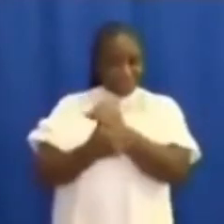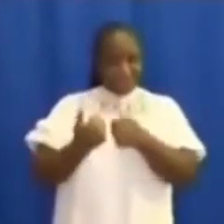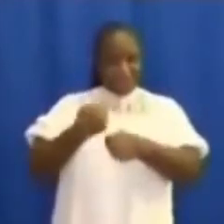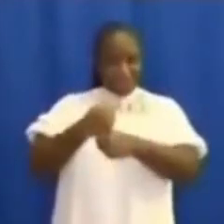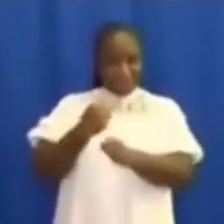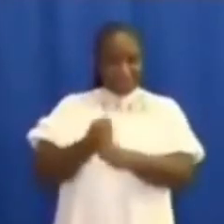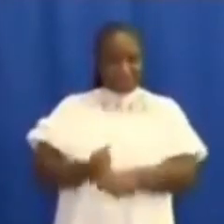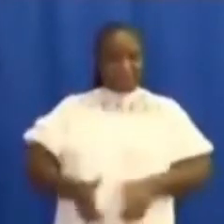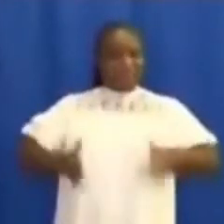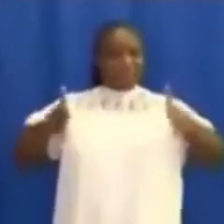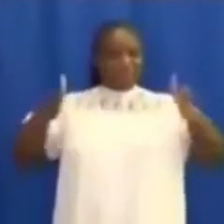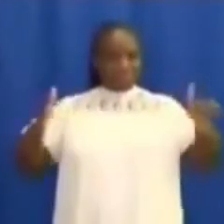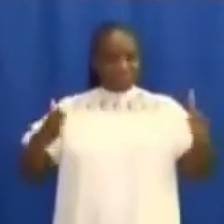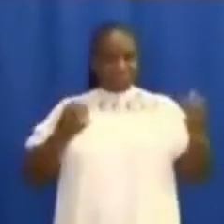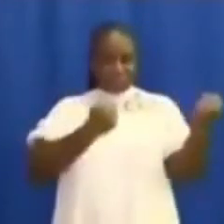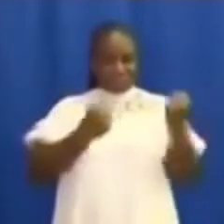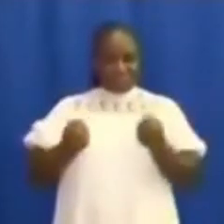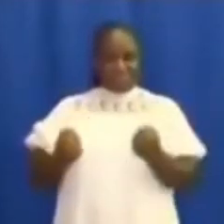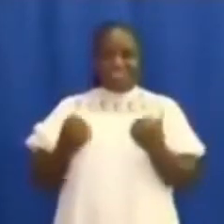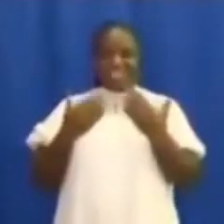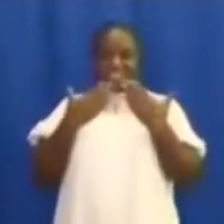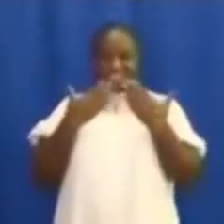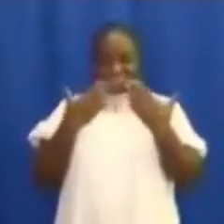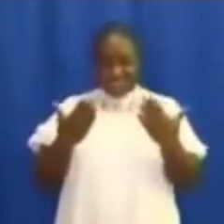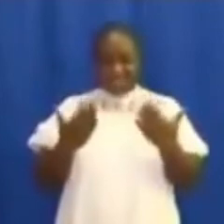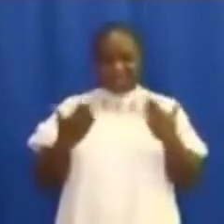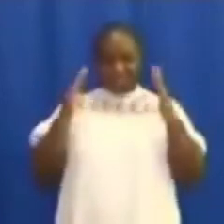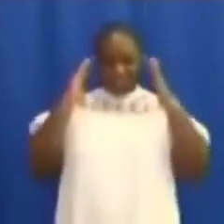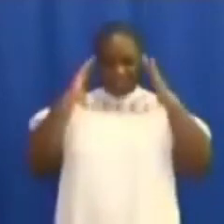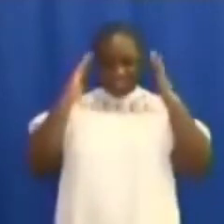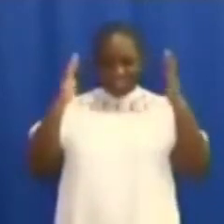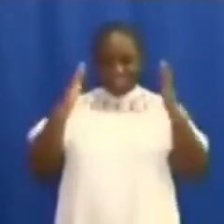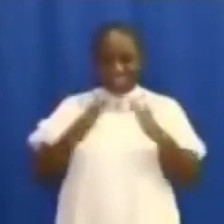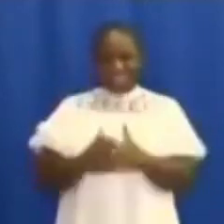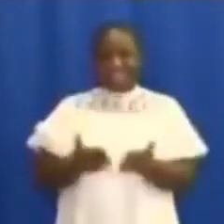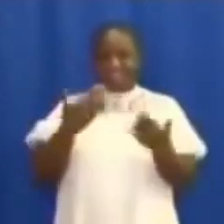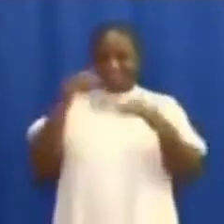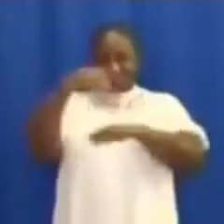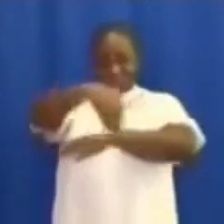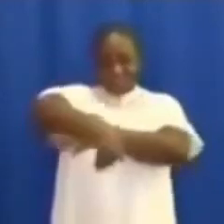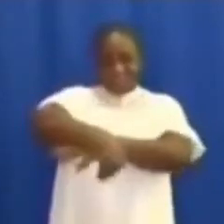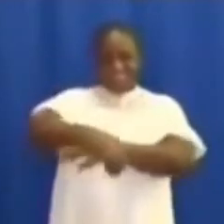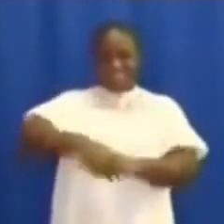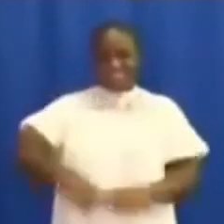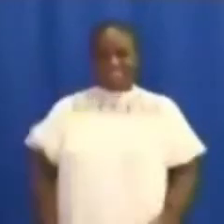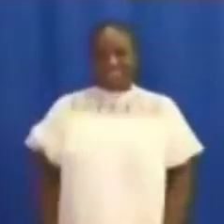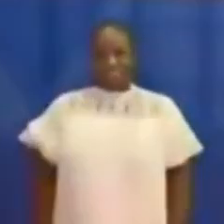great and strong. I thank you for your attention, and good night.